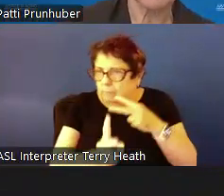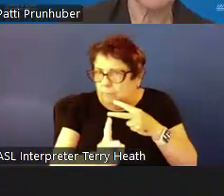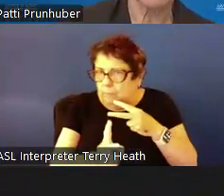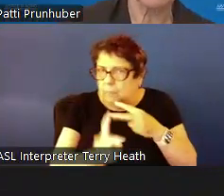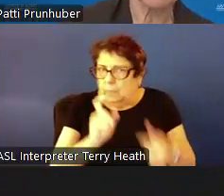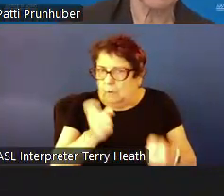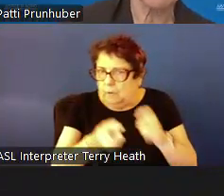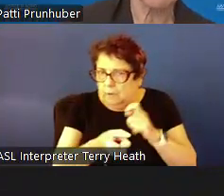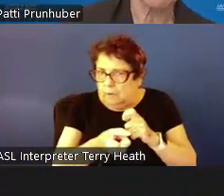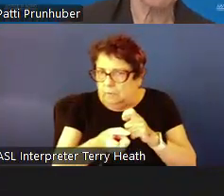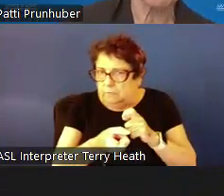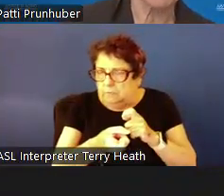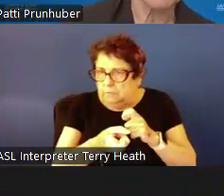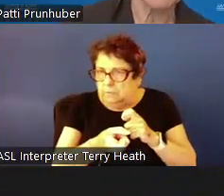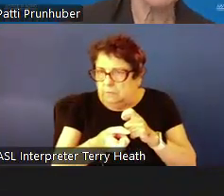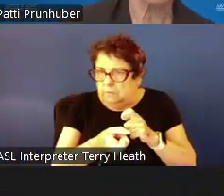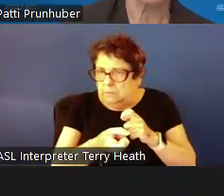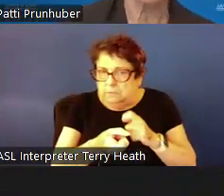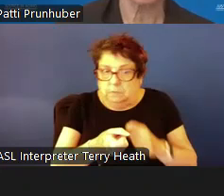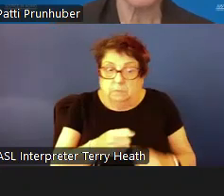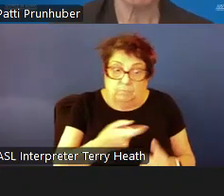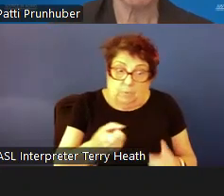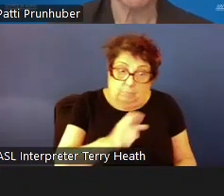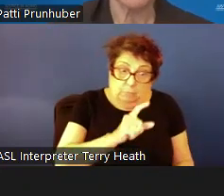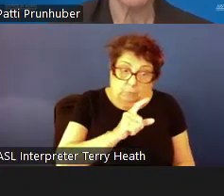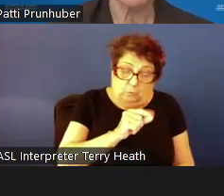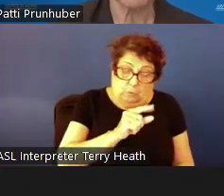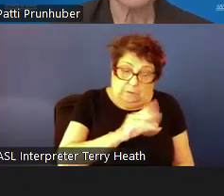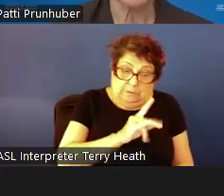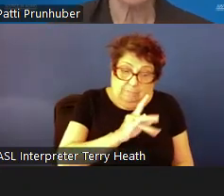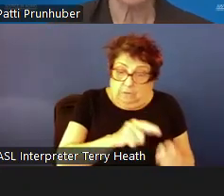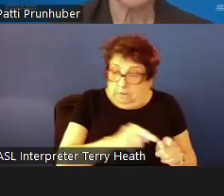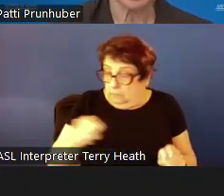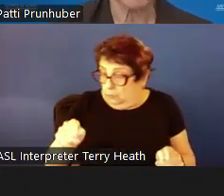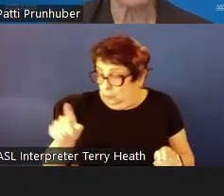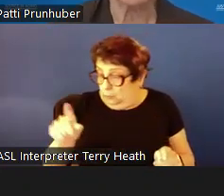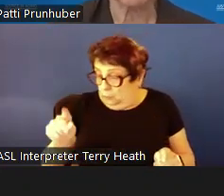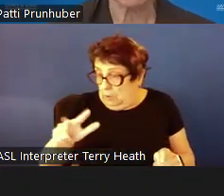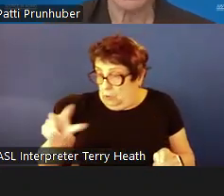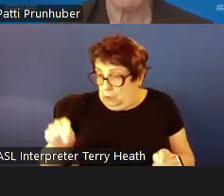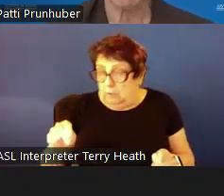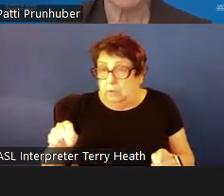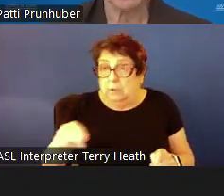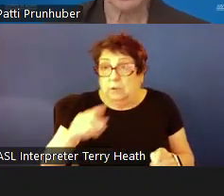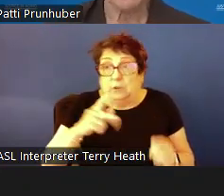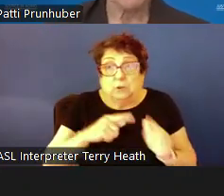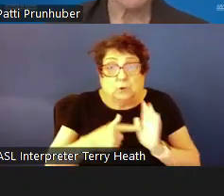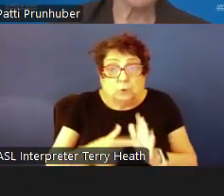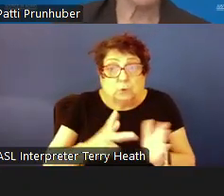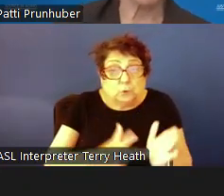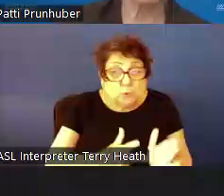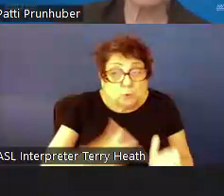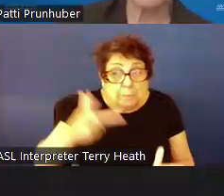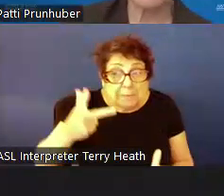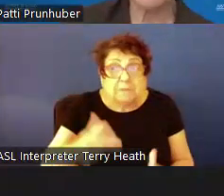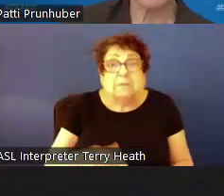homeless from 2017 to 2030. And it basically showed a tripling of that number. And